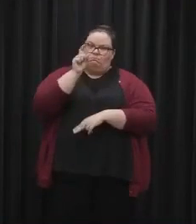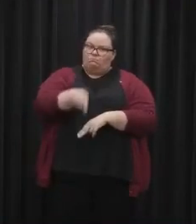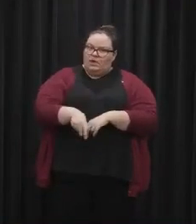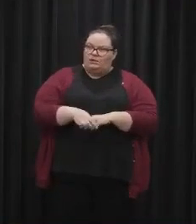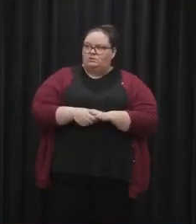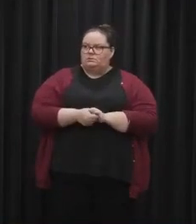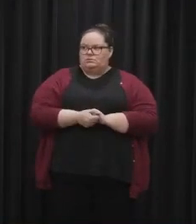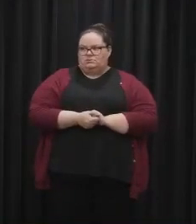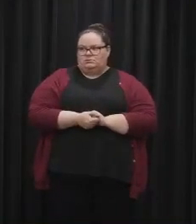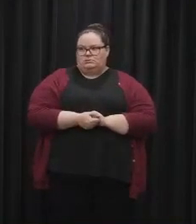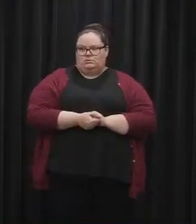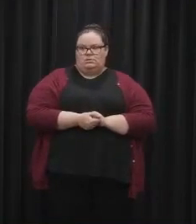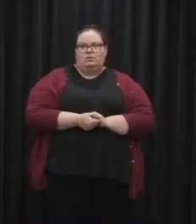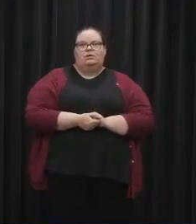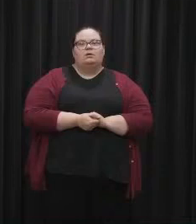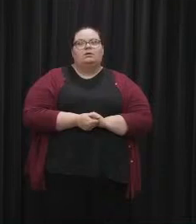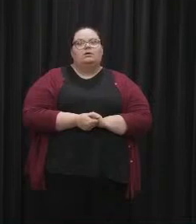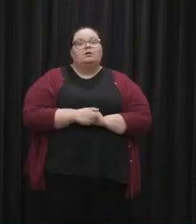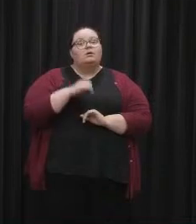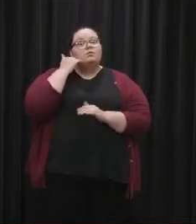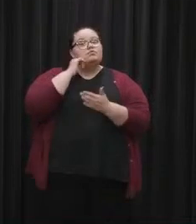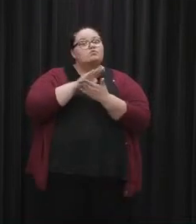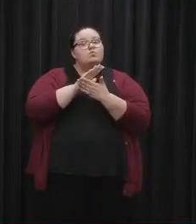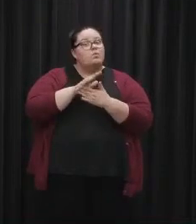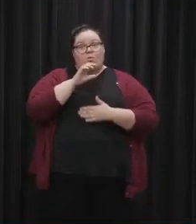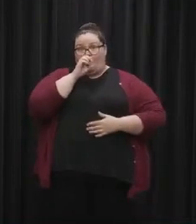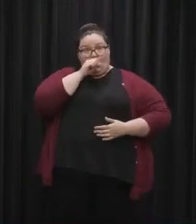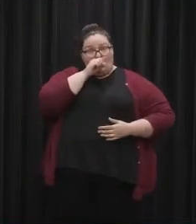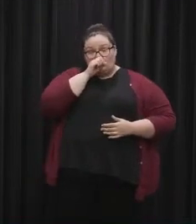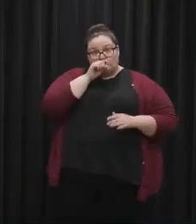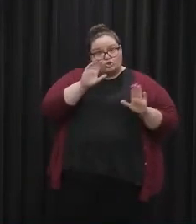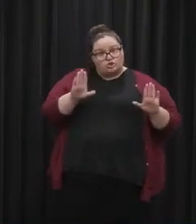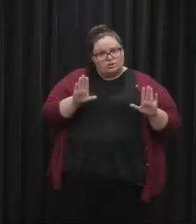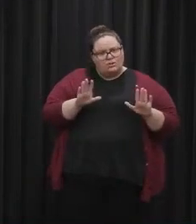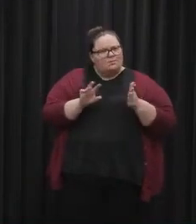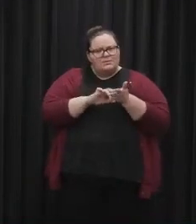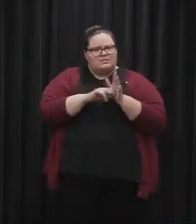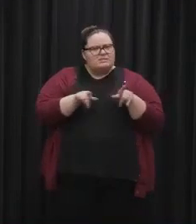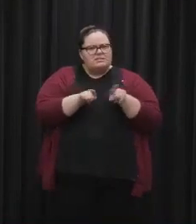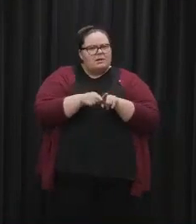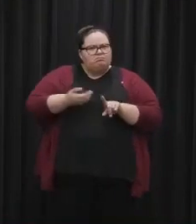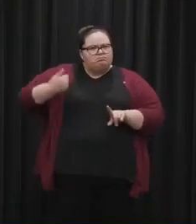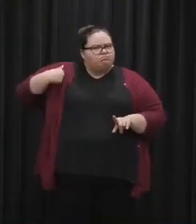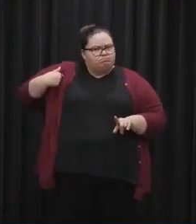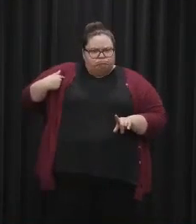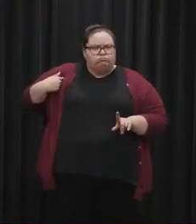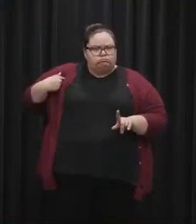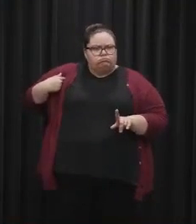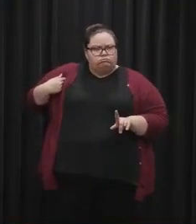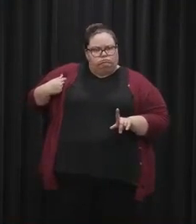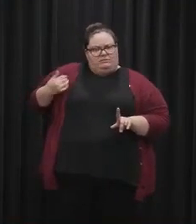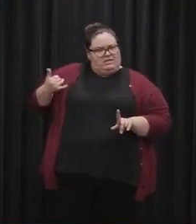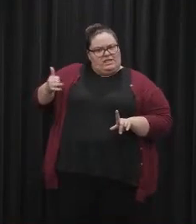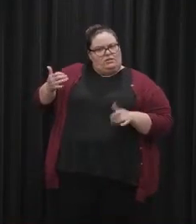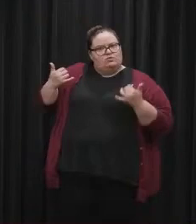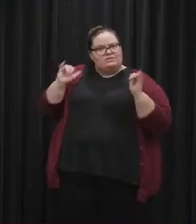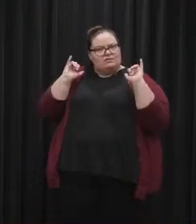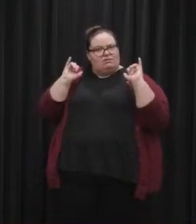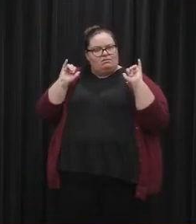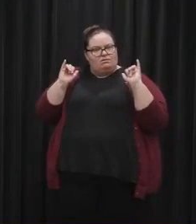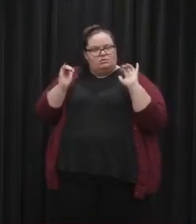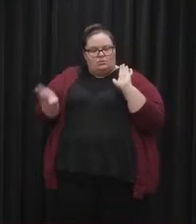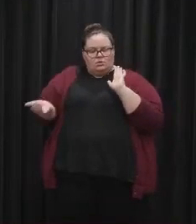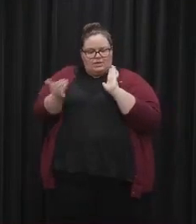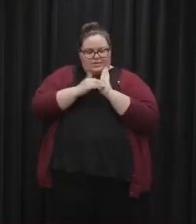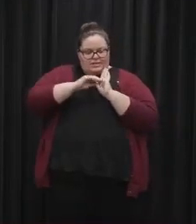for orange zones. So if your school is not in the orange zone, things are continuing as they were when they were in the yellow zone. So